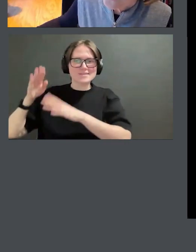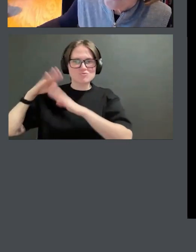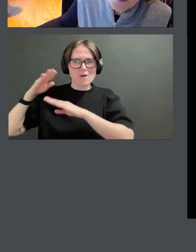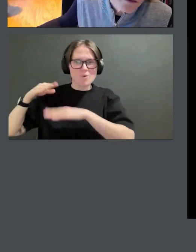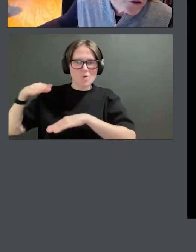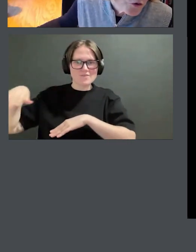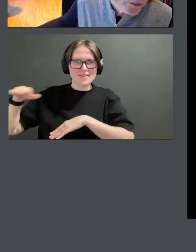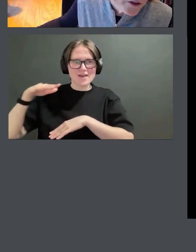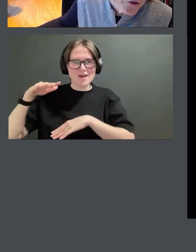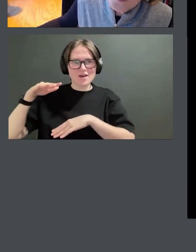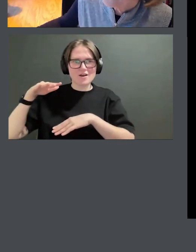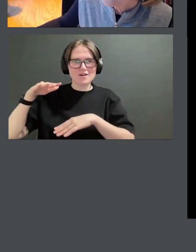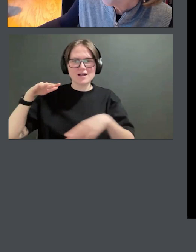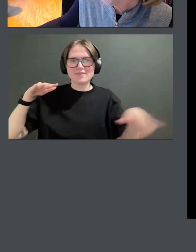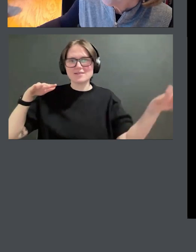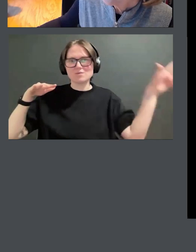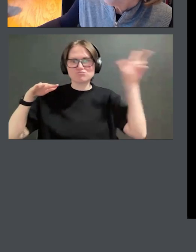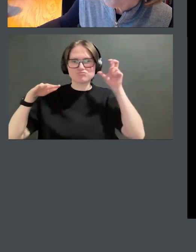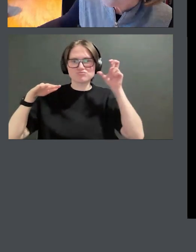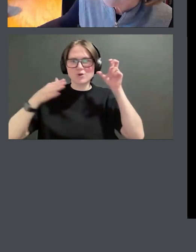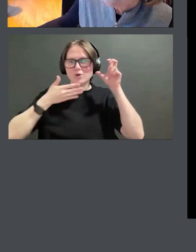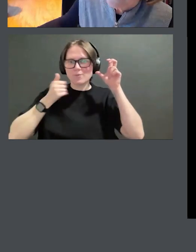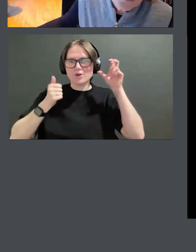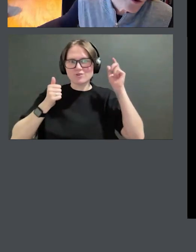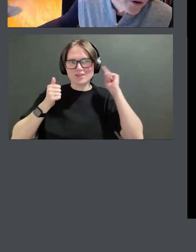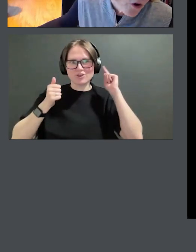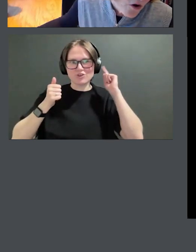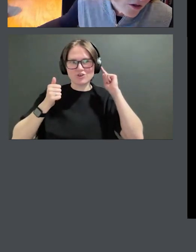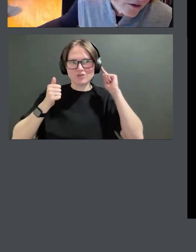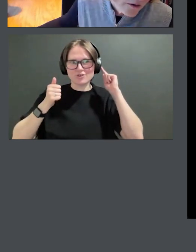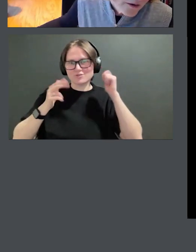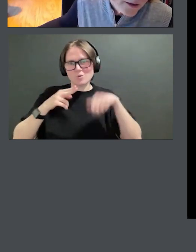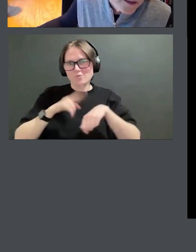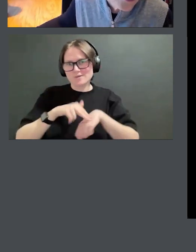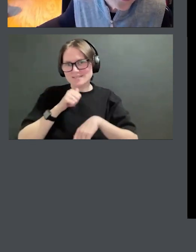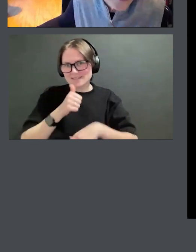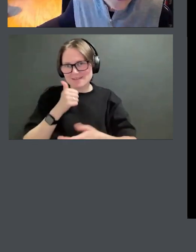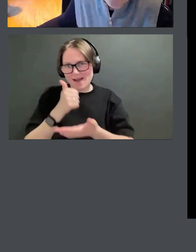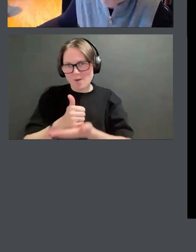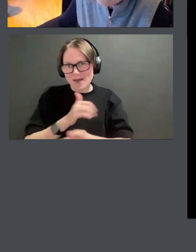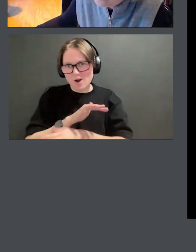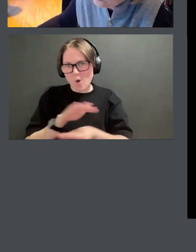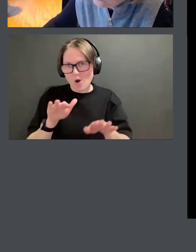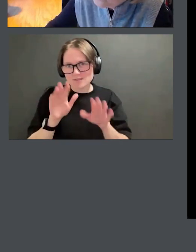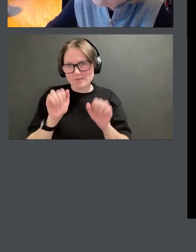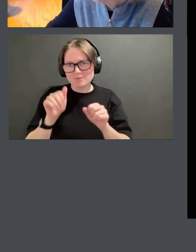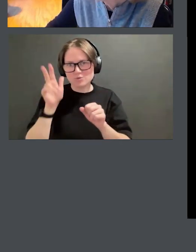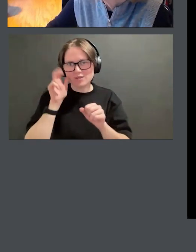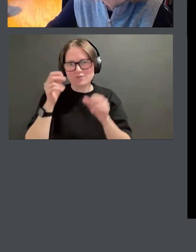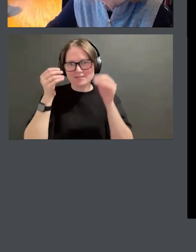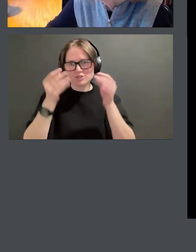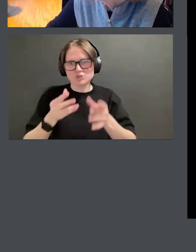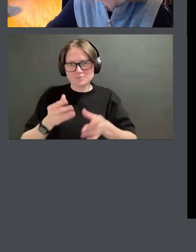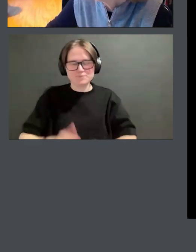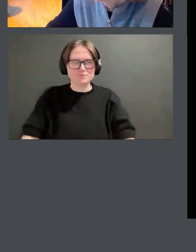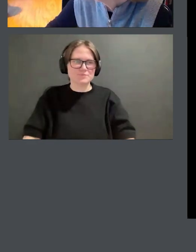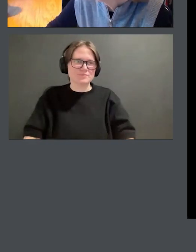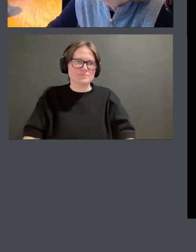it's going over to her better hearing ear. And of course, it doesn't help her at all in hearing the teacher.